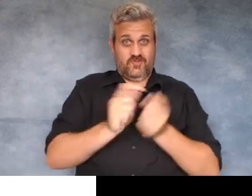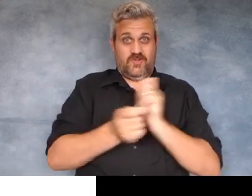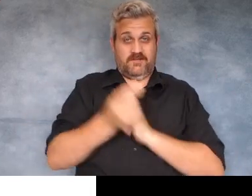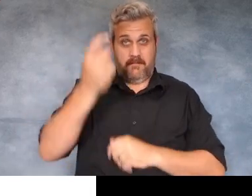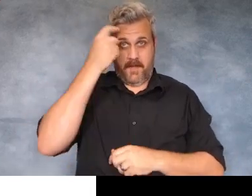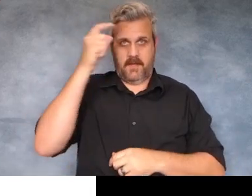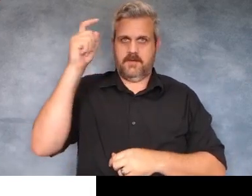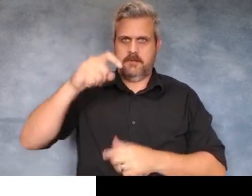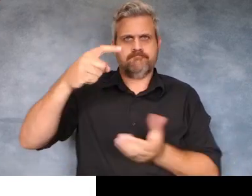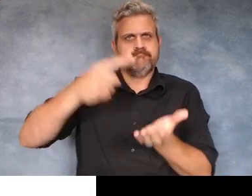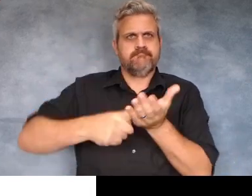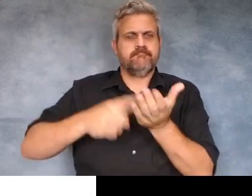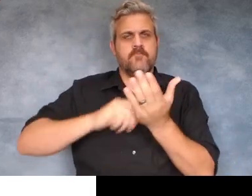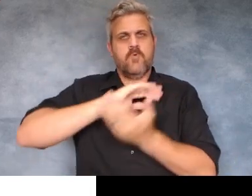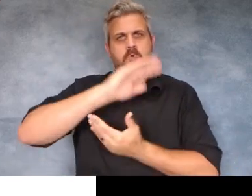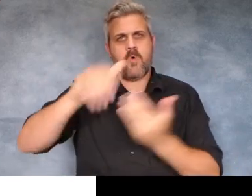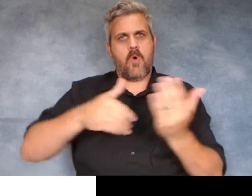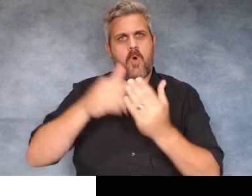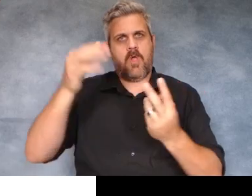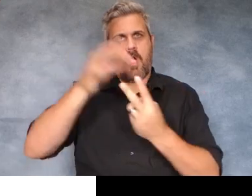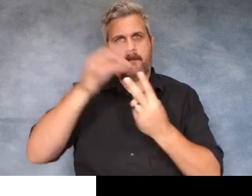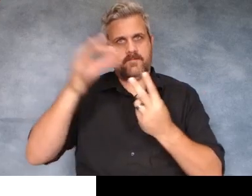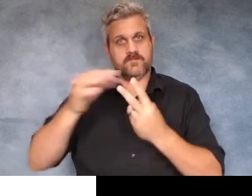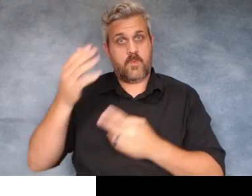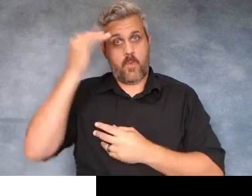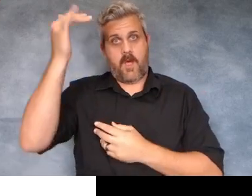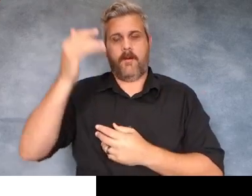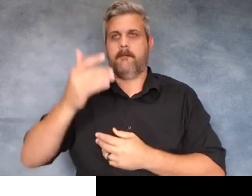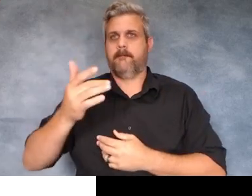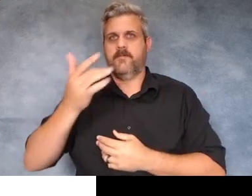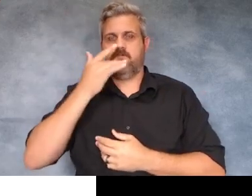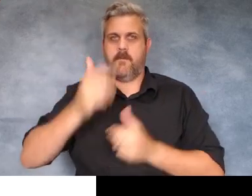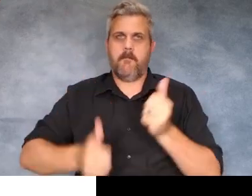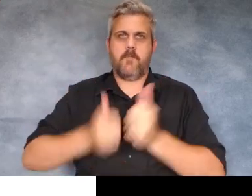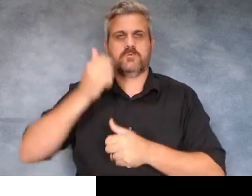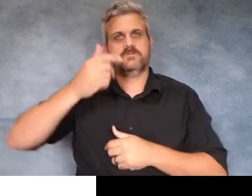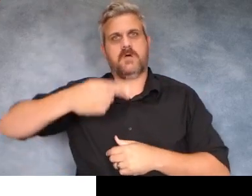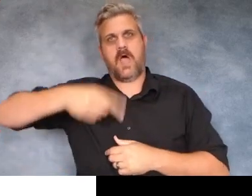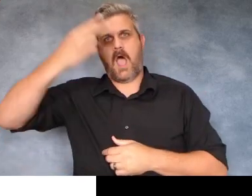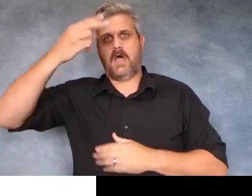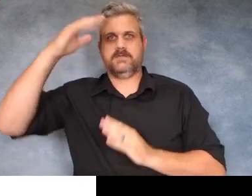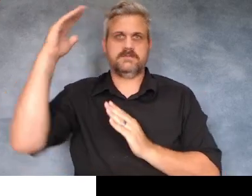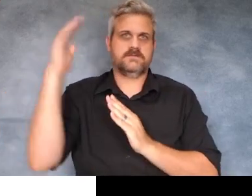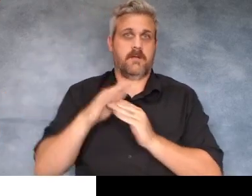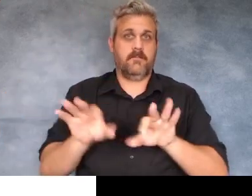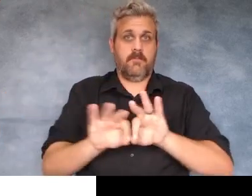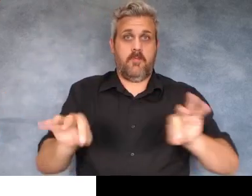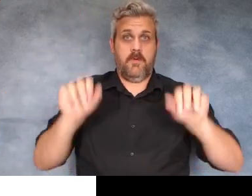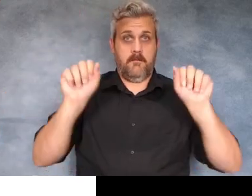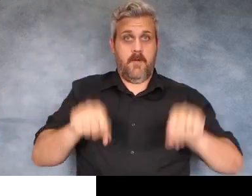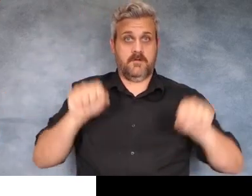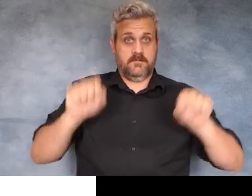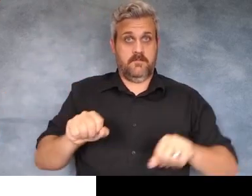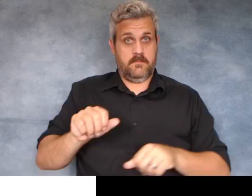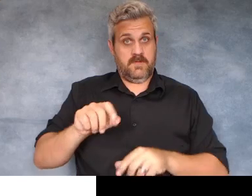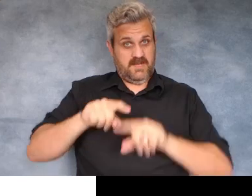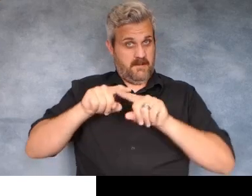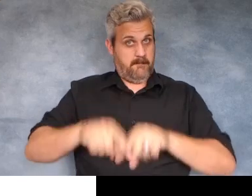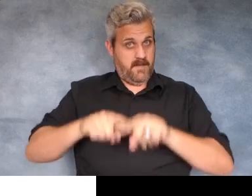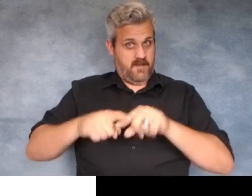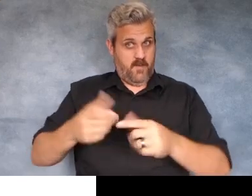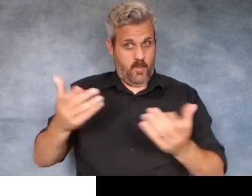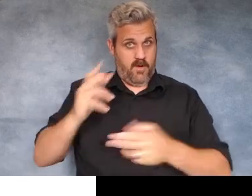to maintain the goal of achieving the highest level diploma possible. Depending on your child's disability, you may feel